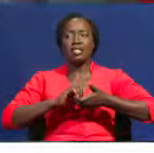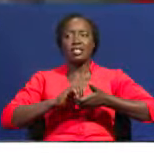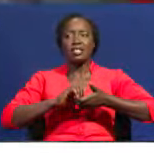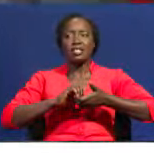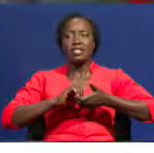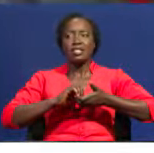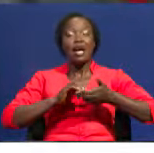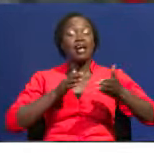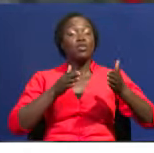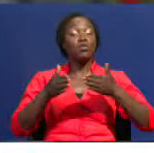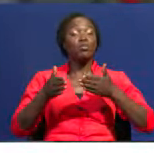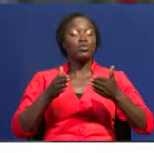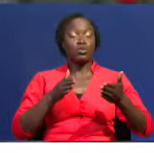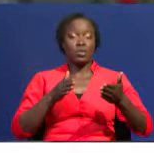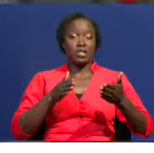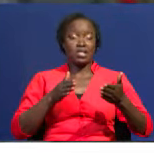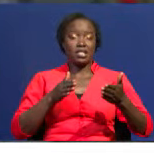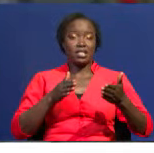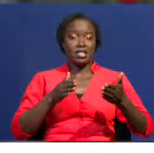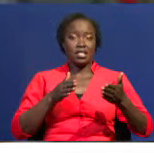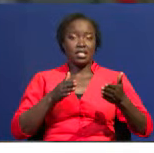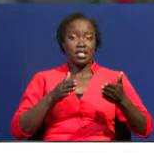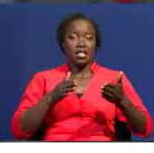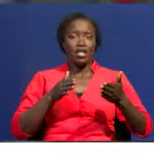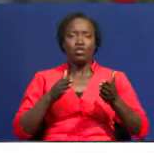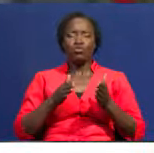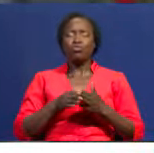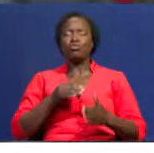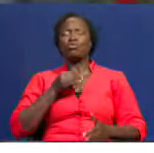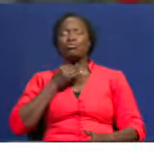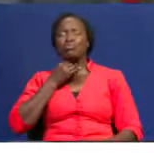an opportunity to vomit